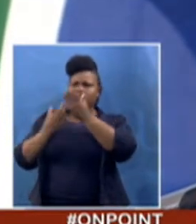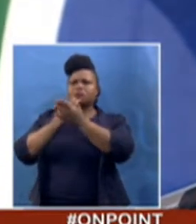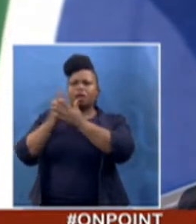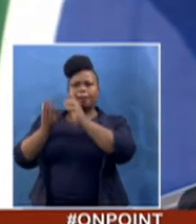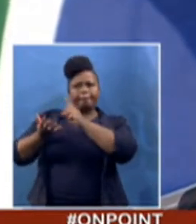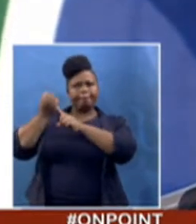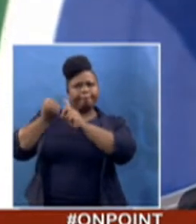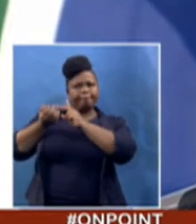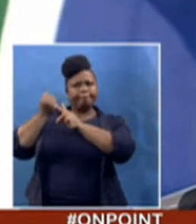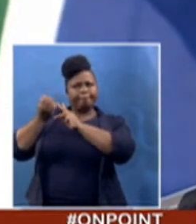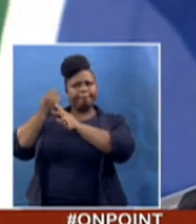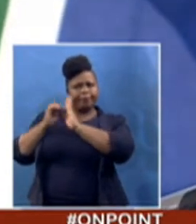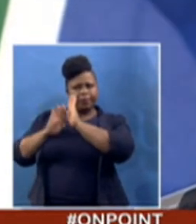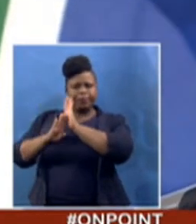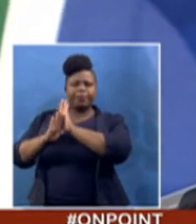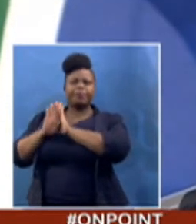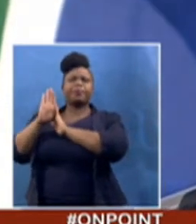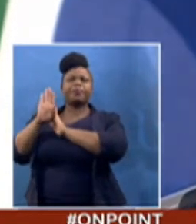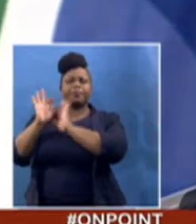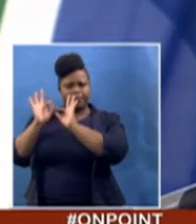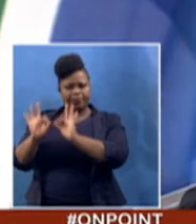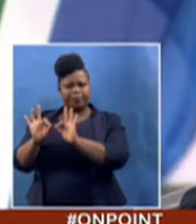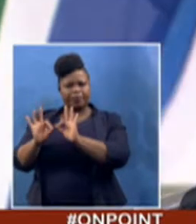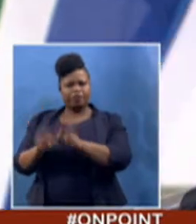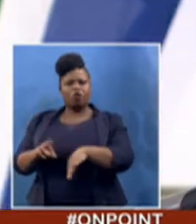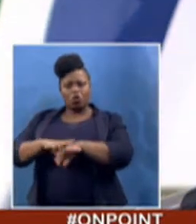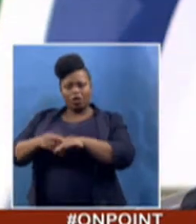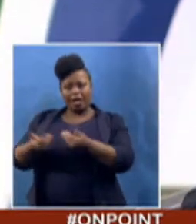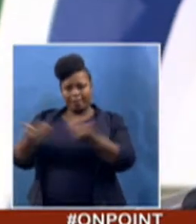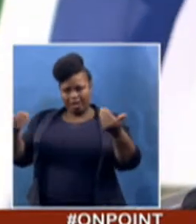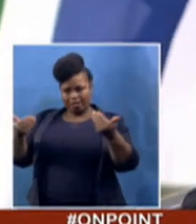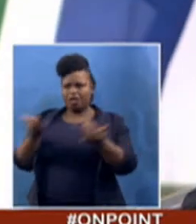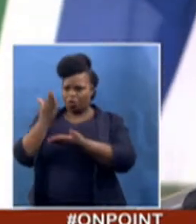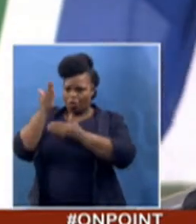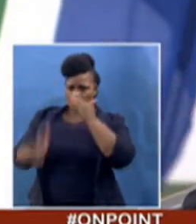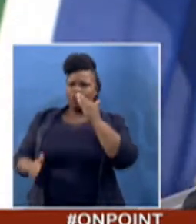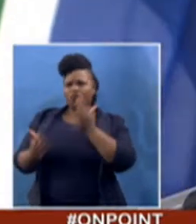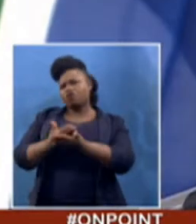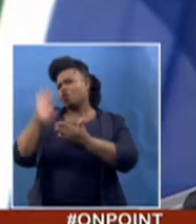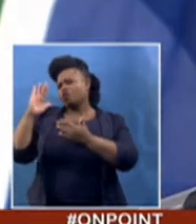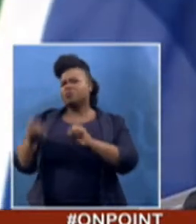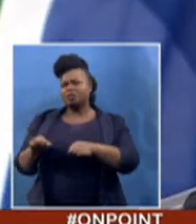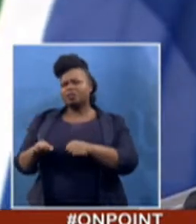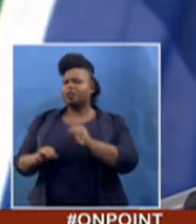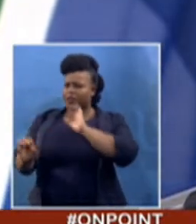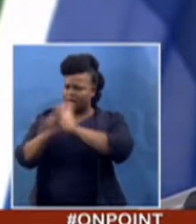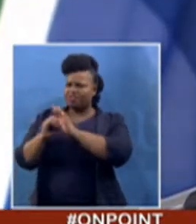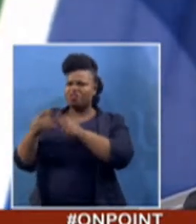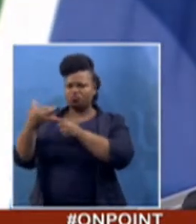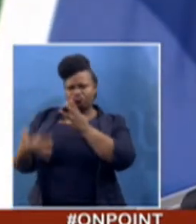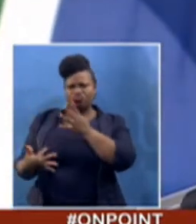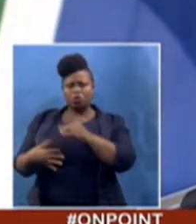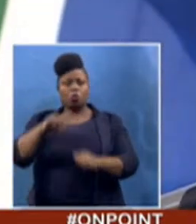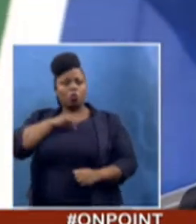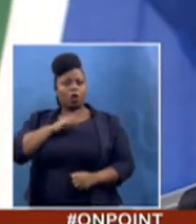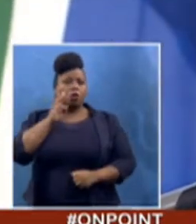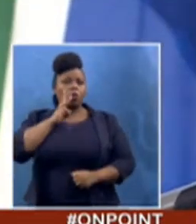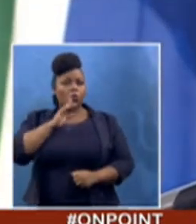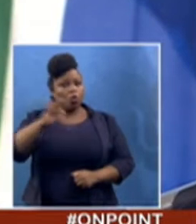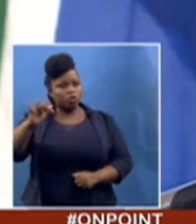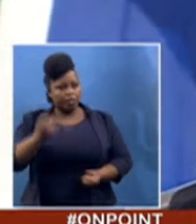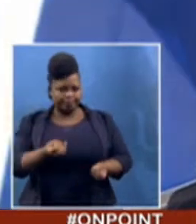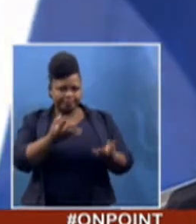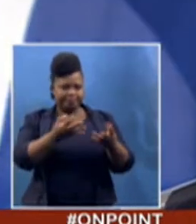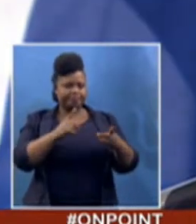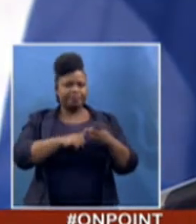confronting the legacy of apartheid. From the provision of water,